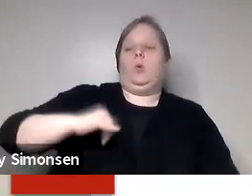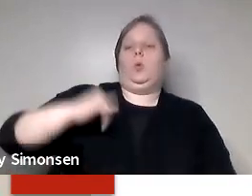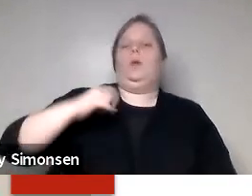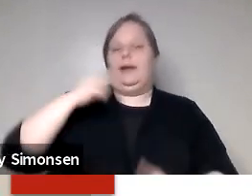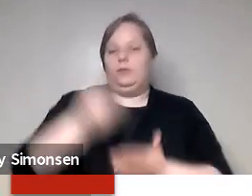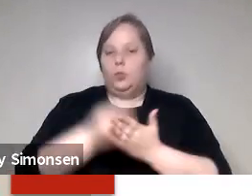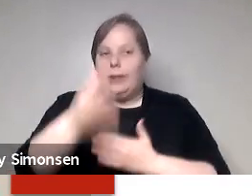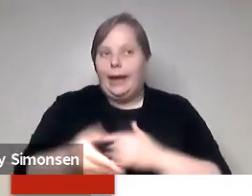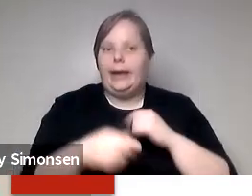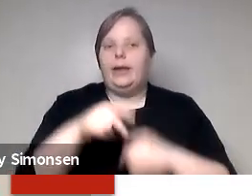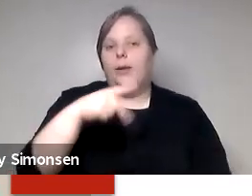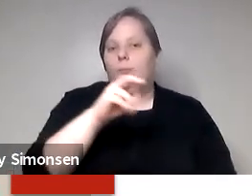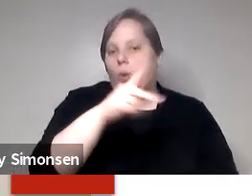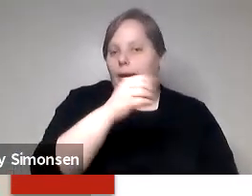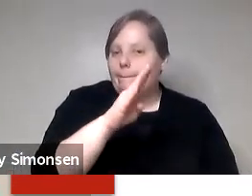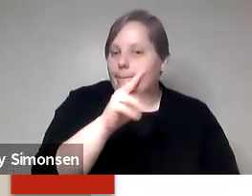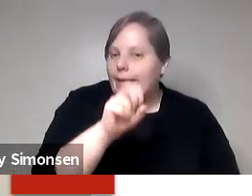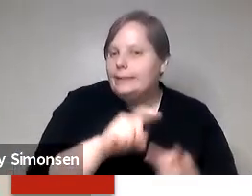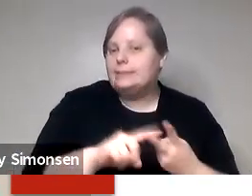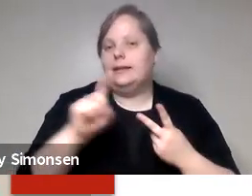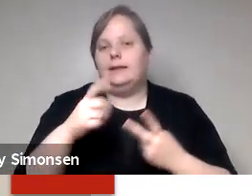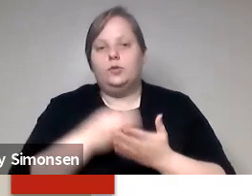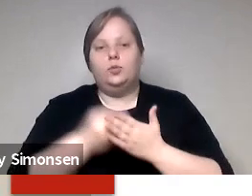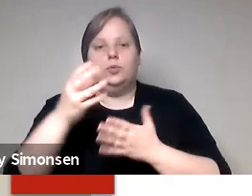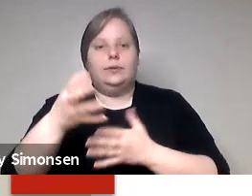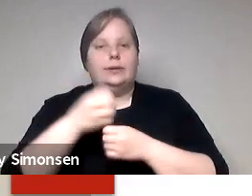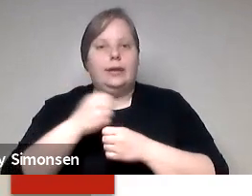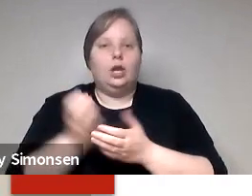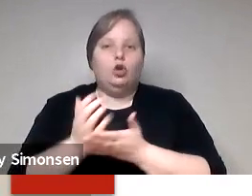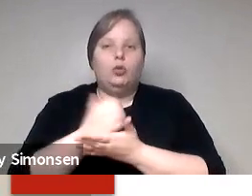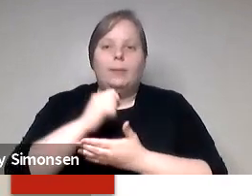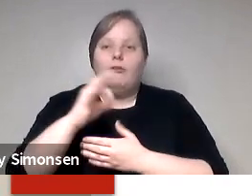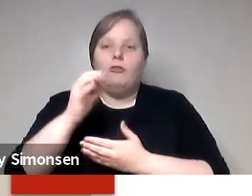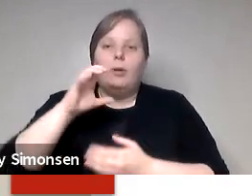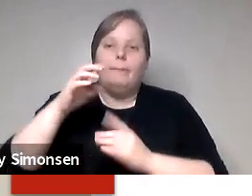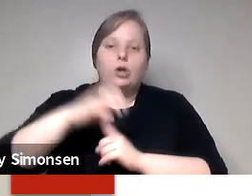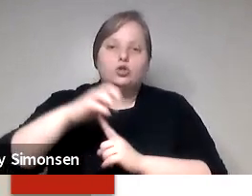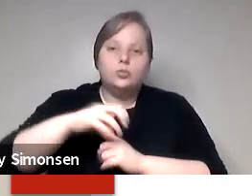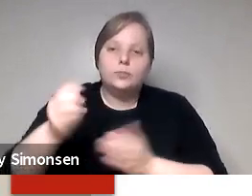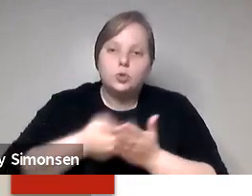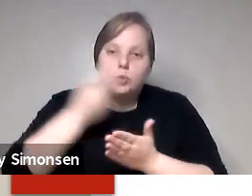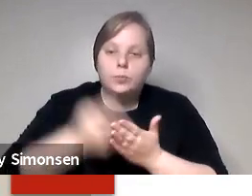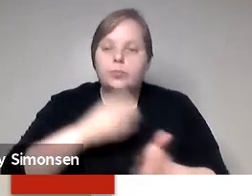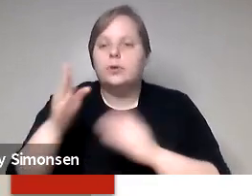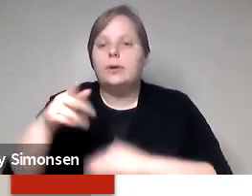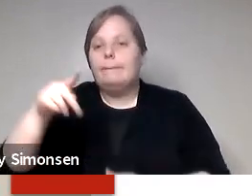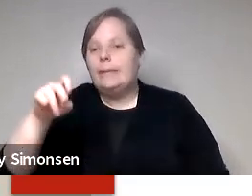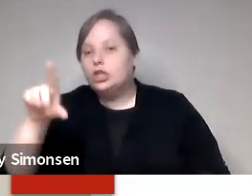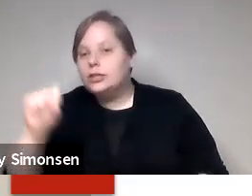need to get pork and beans. I need to get a can of cream of mushroom soup, peaches, my box of Rice